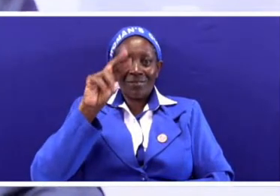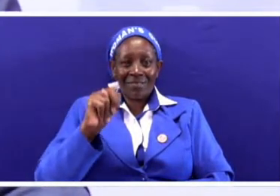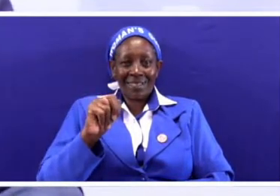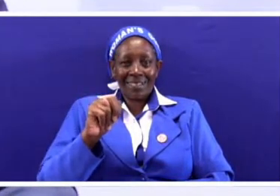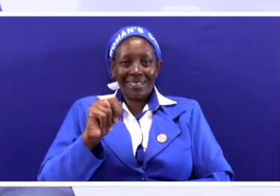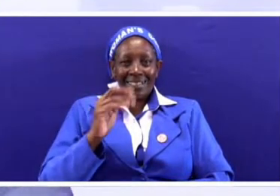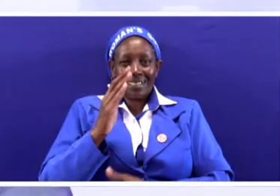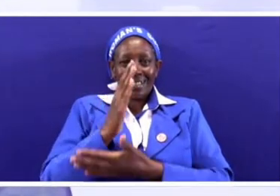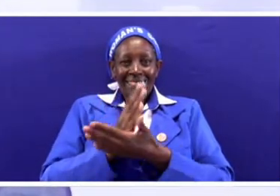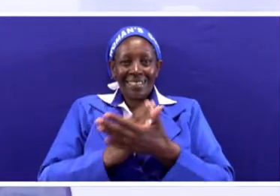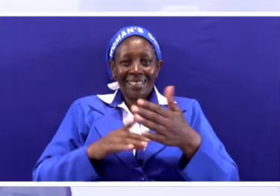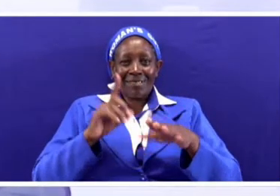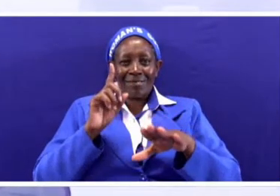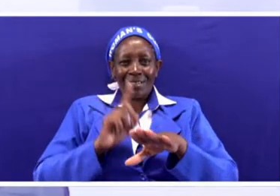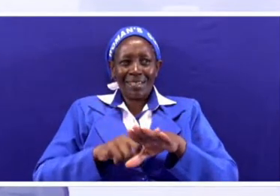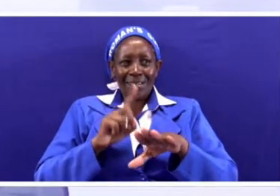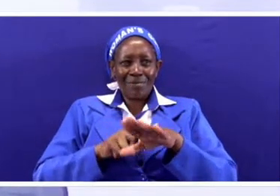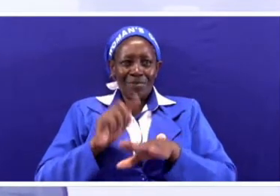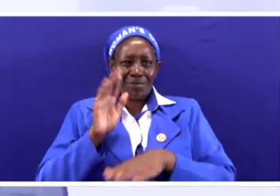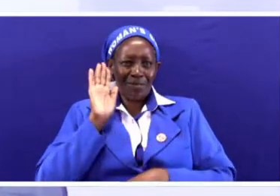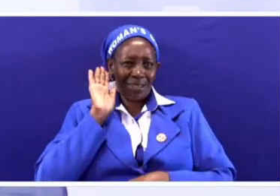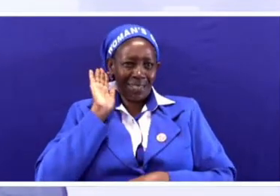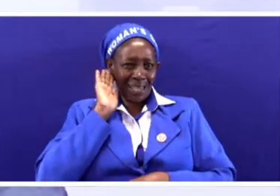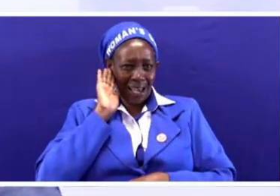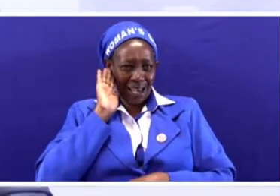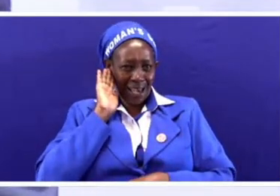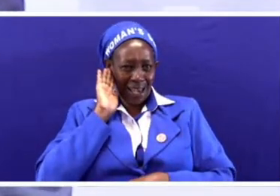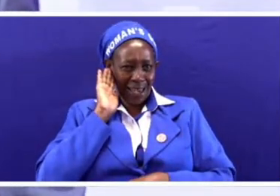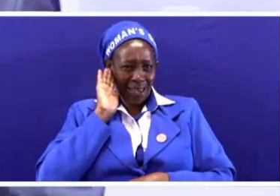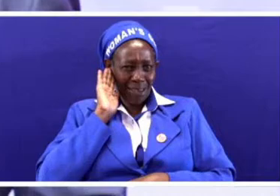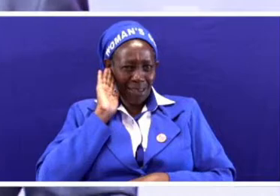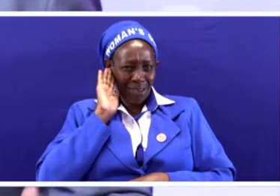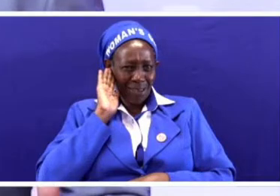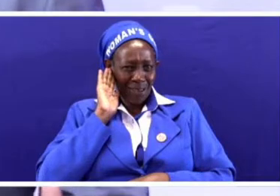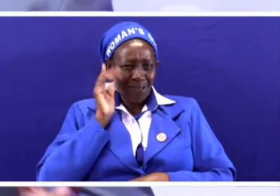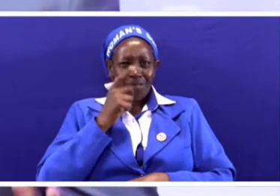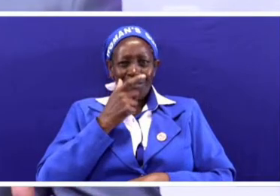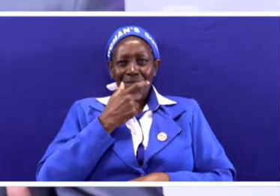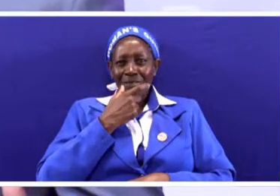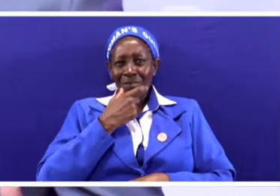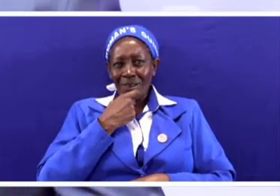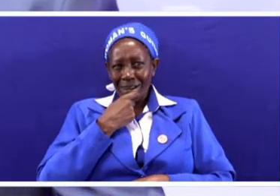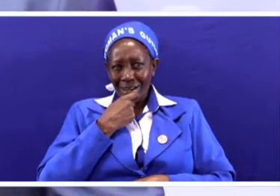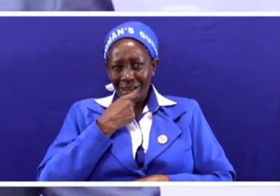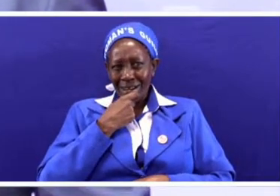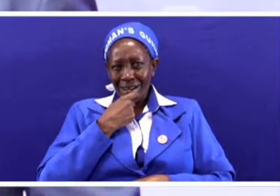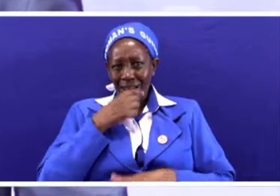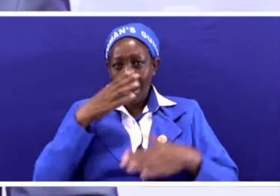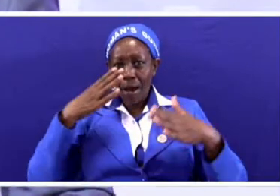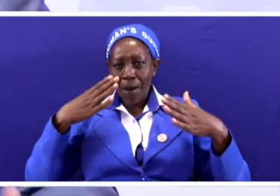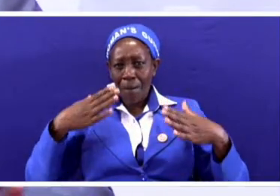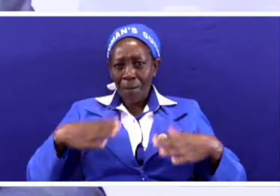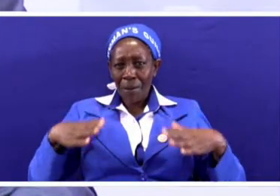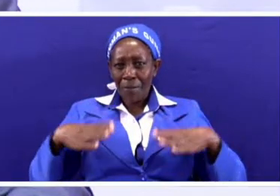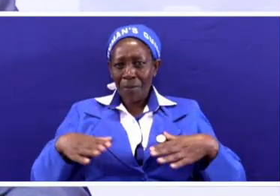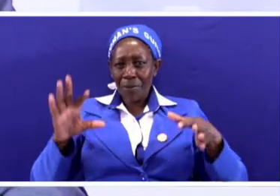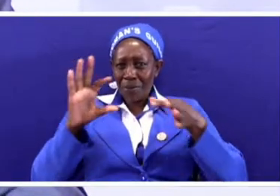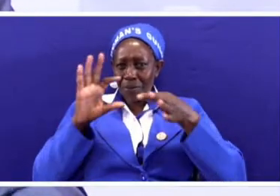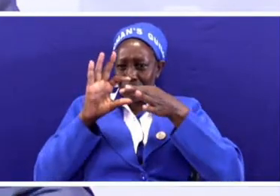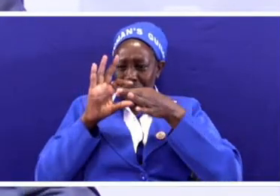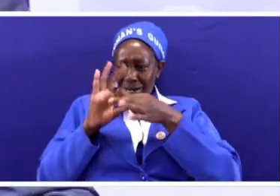the academy, you often wonder whether they'll be able to connect, you know, at a ground